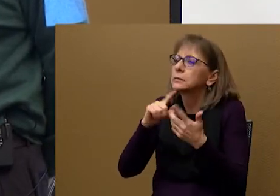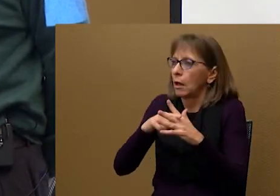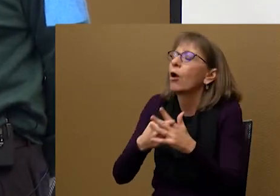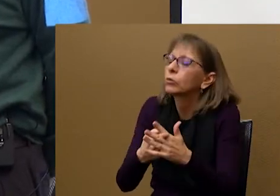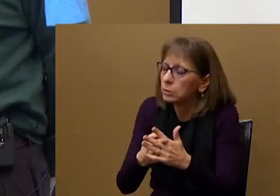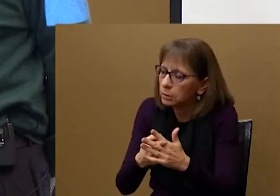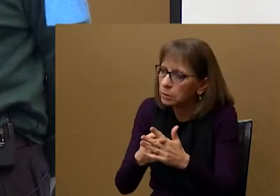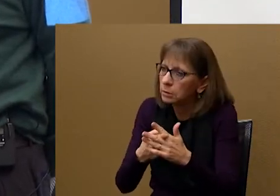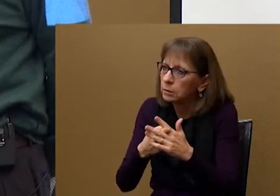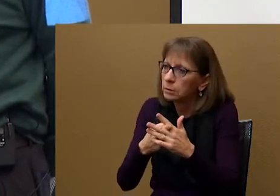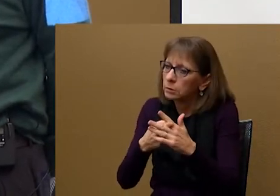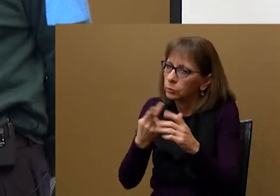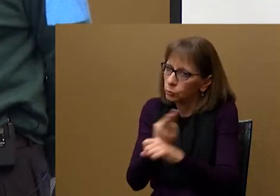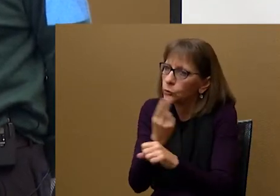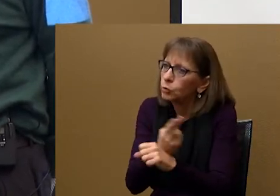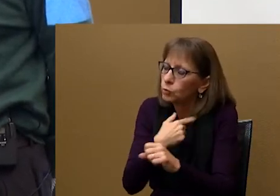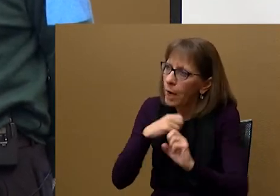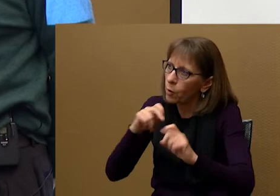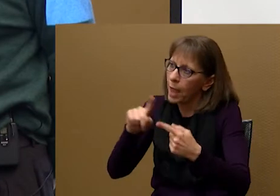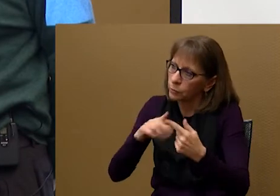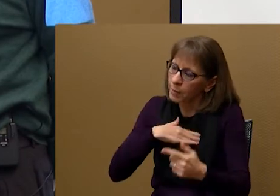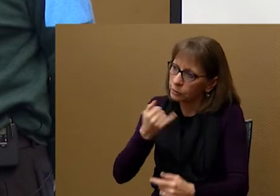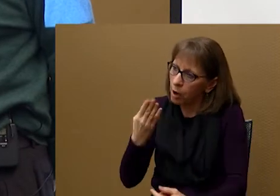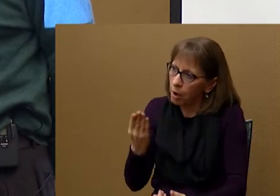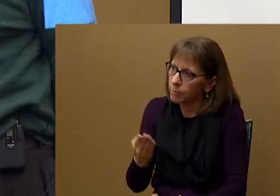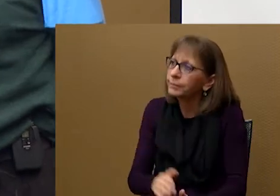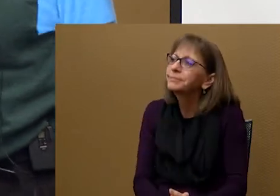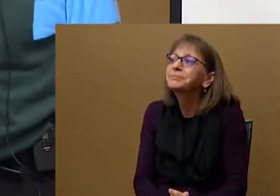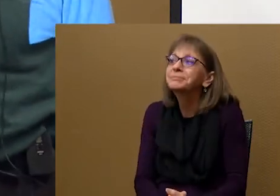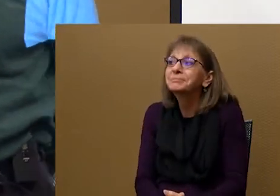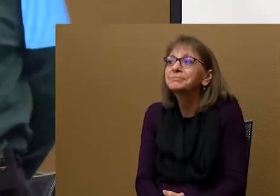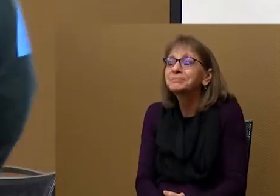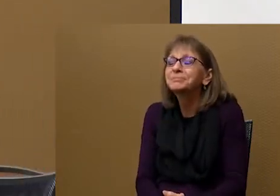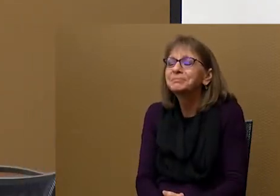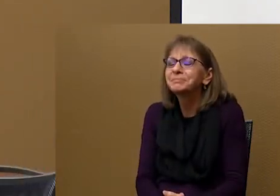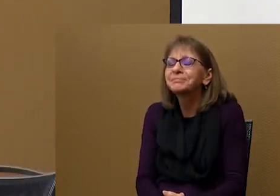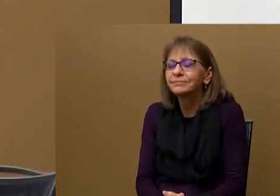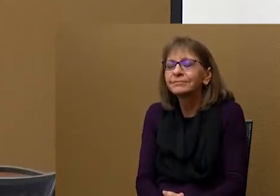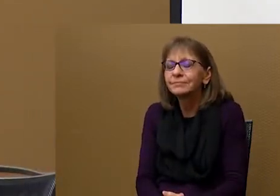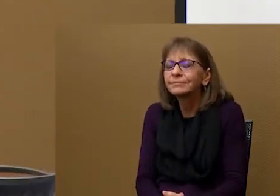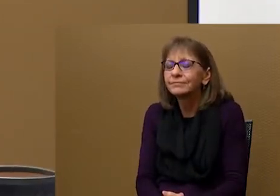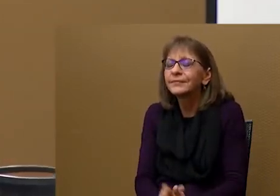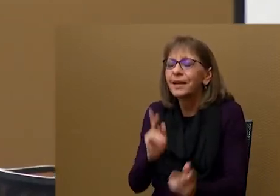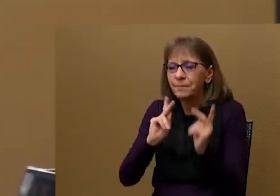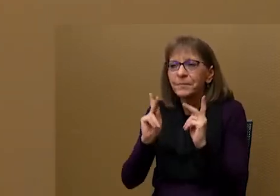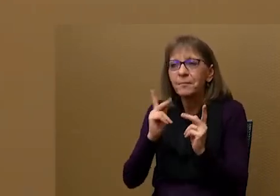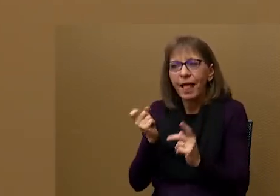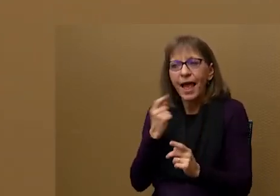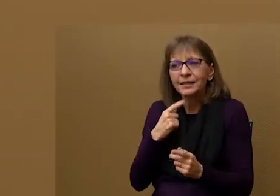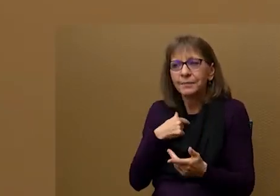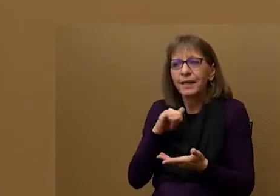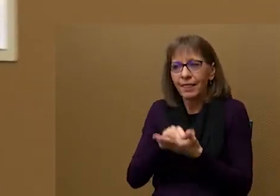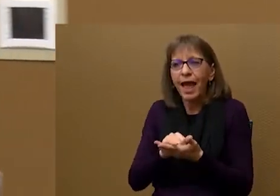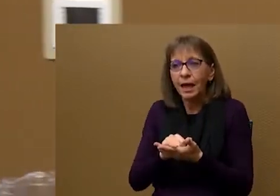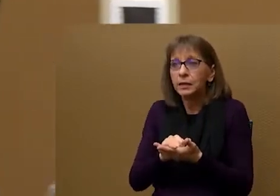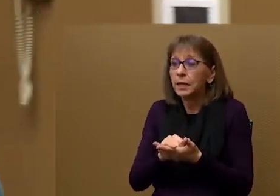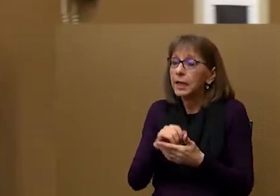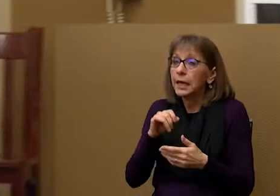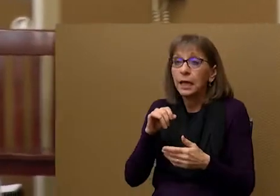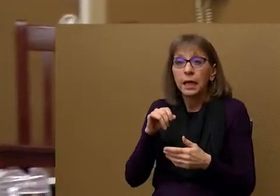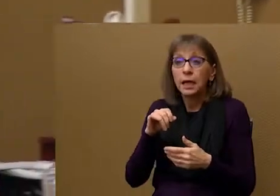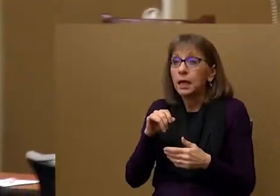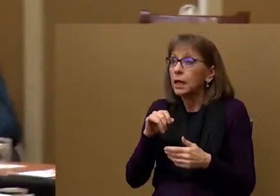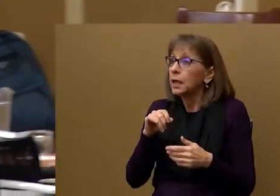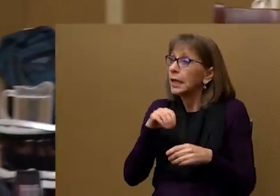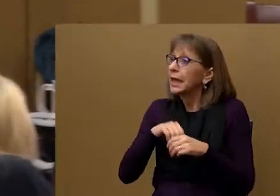need to be using, how do we make those legitimate when we go back to our jobs? Yeah, people always ask